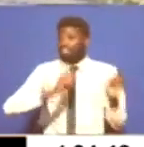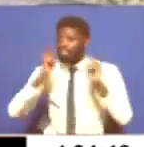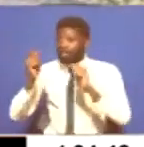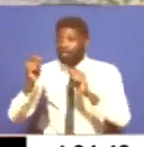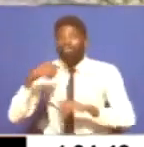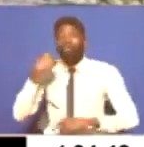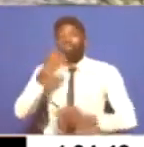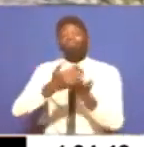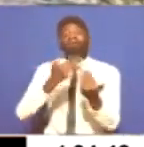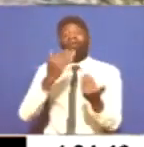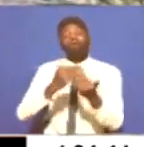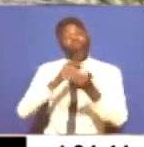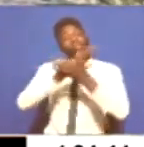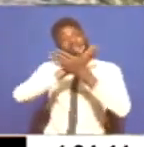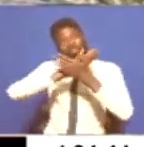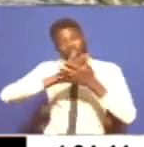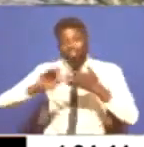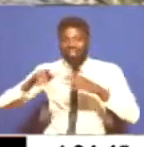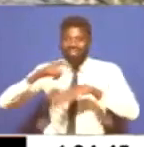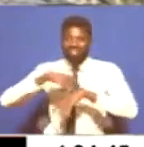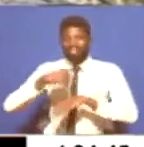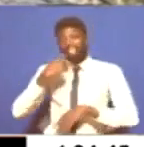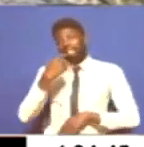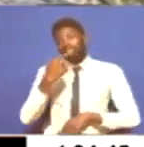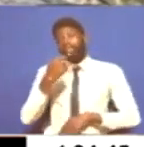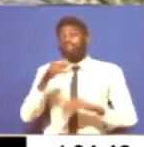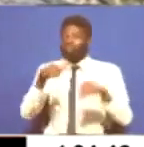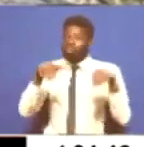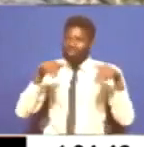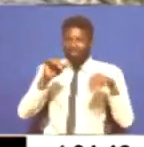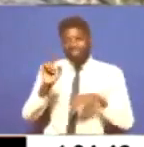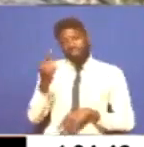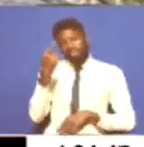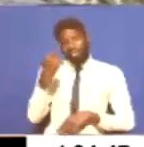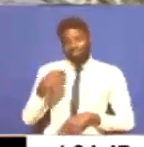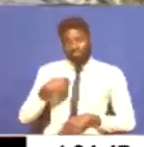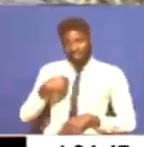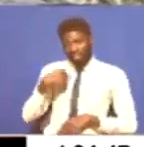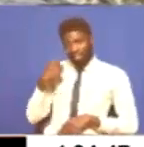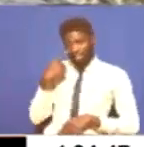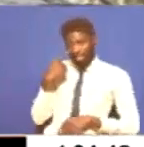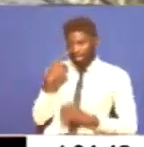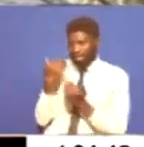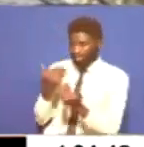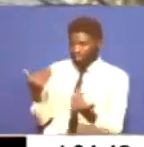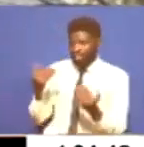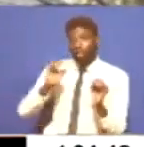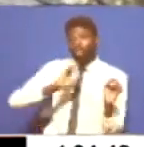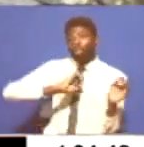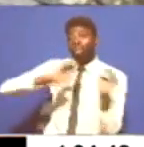Ukisema wacha nifanye watoto kwanza ni transfer waende shule ya nyumbani